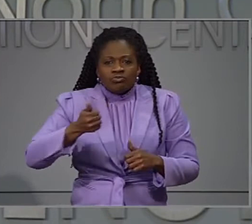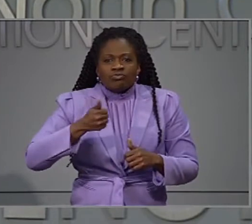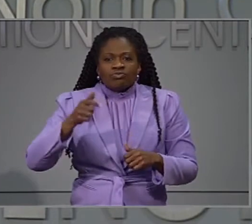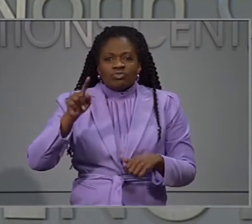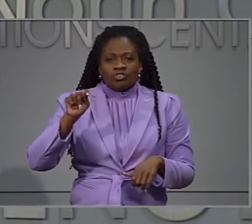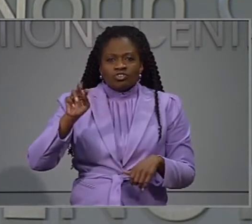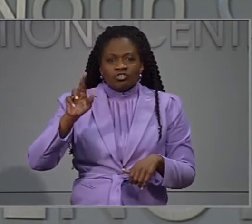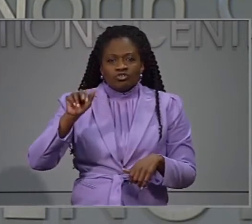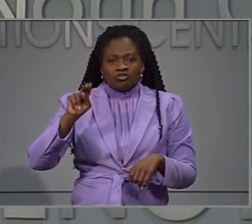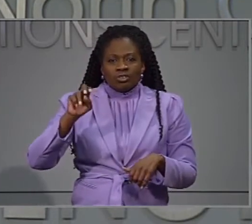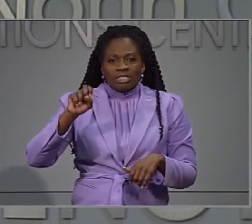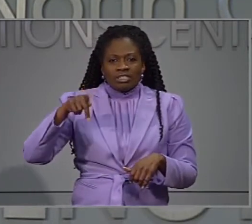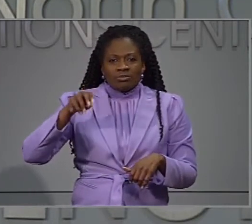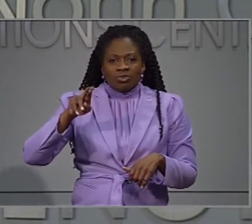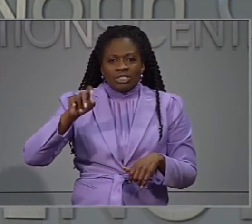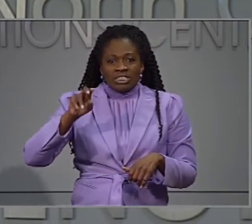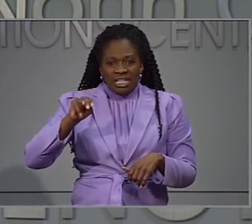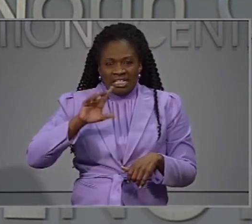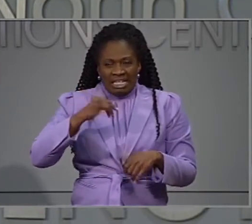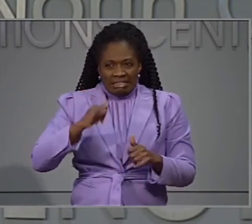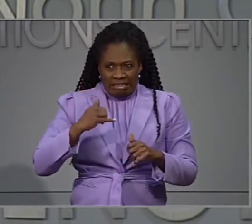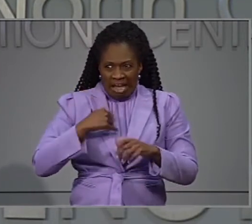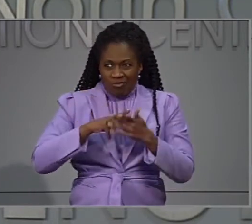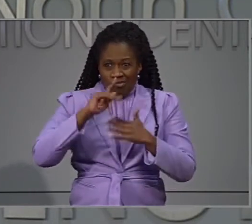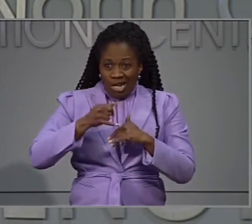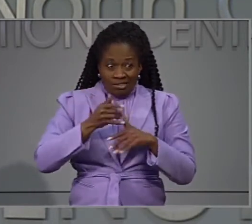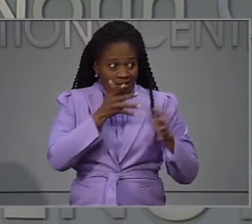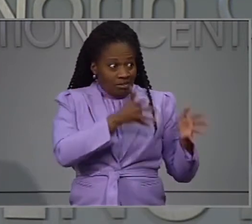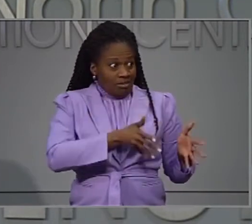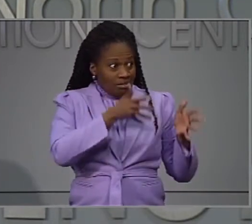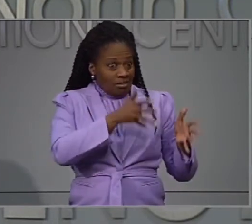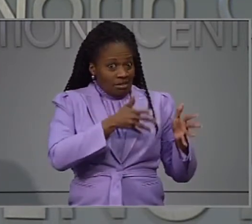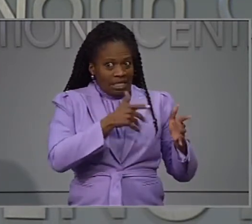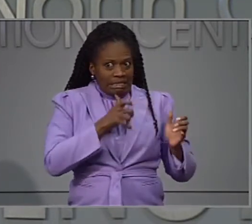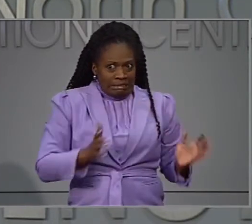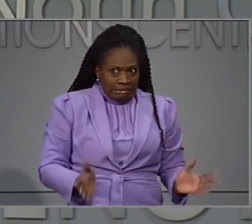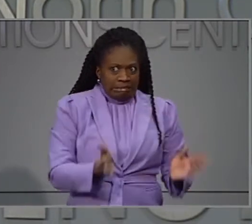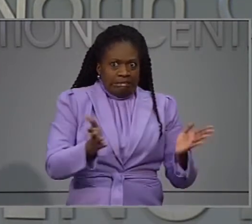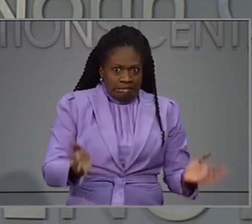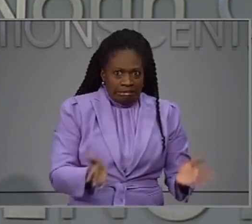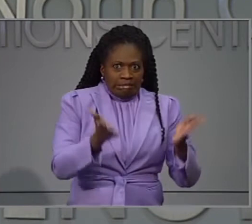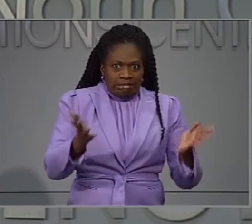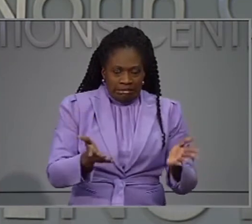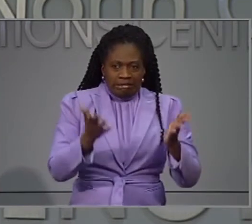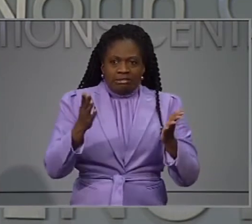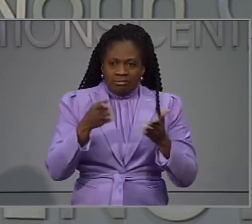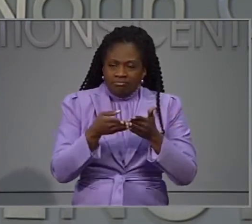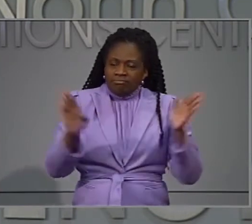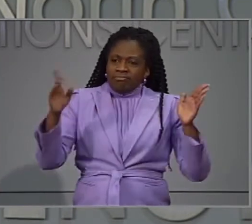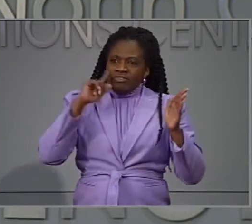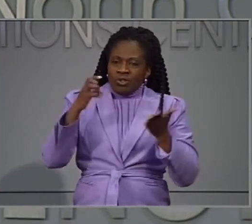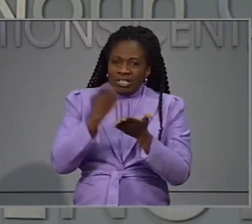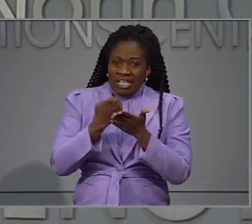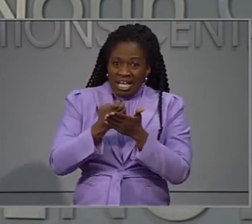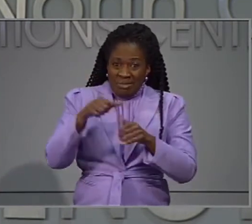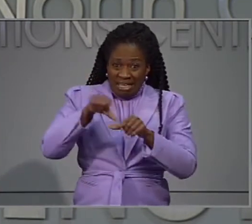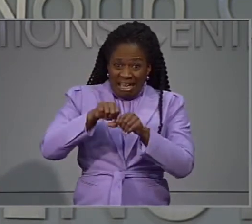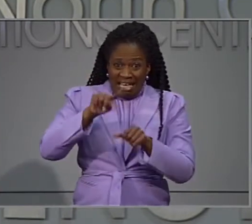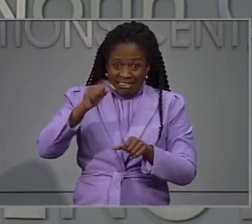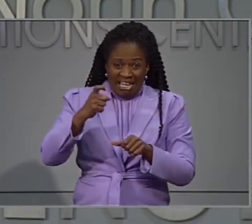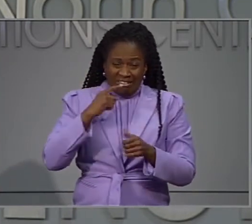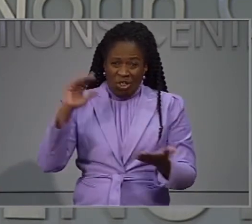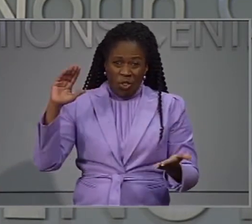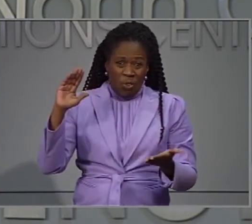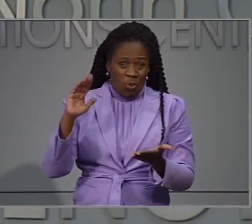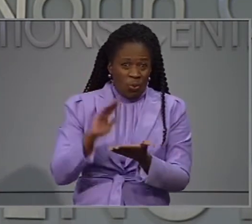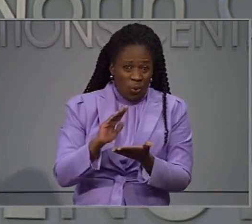some projects that need to continue to get done that would help boost the economy. The gas tax is low for them right now,